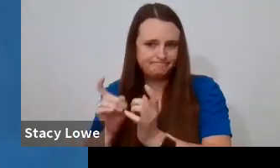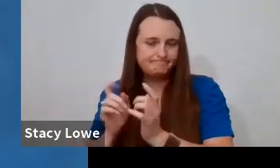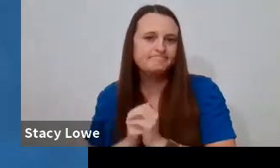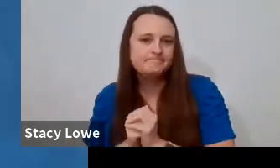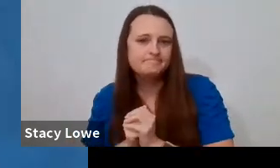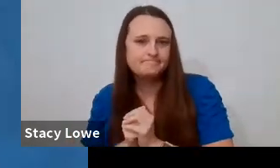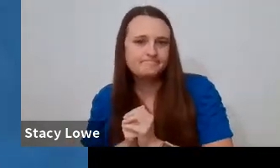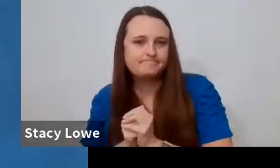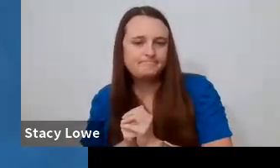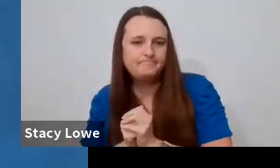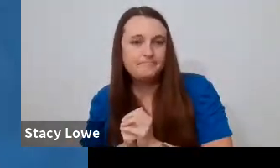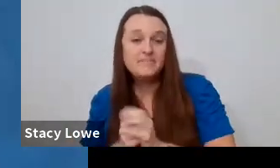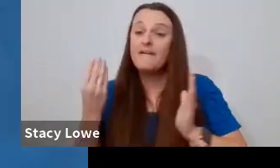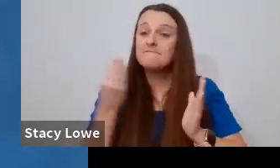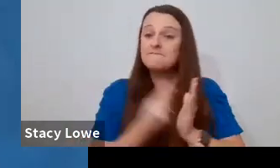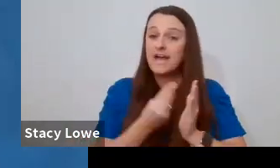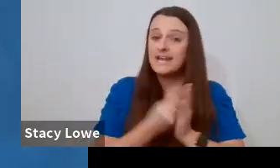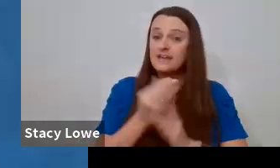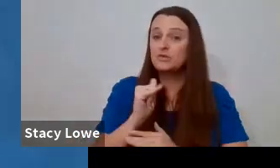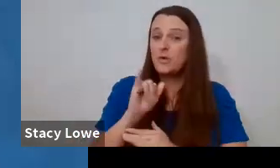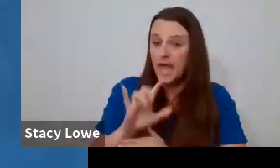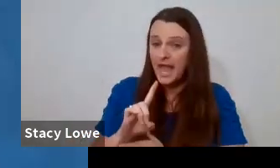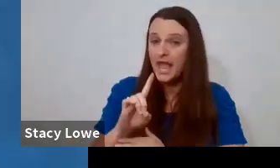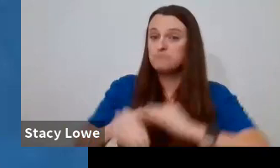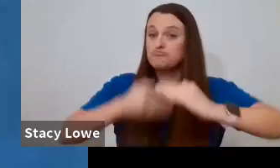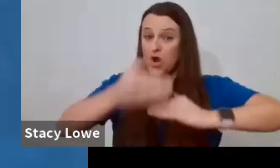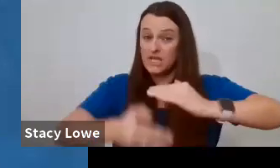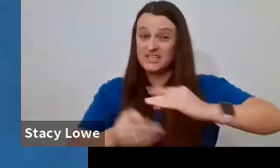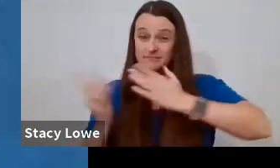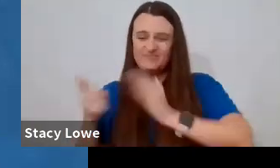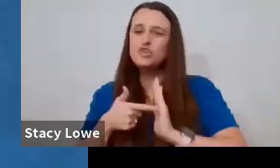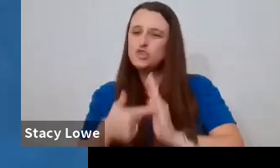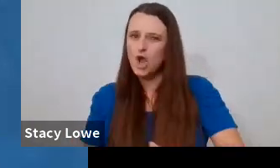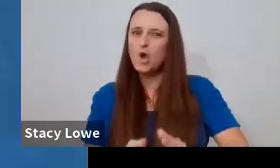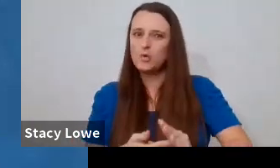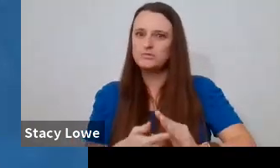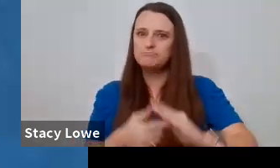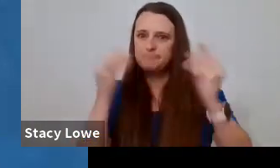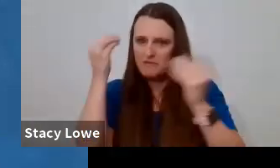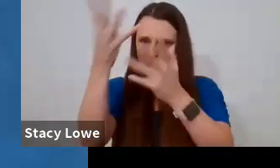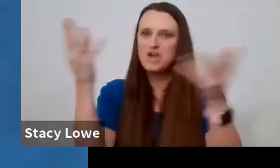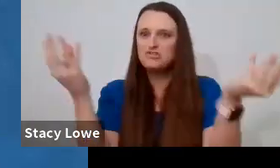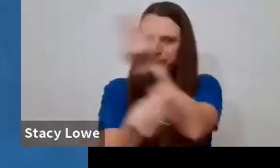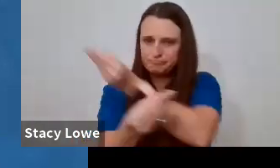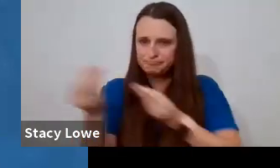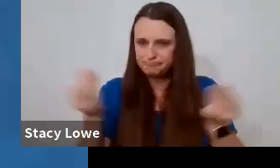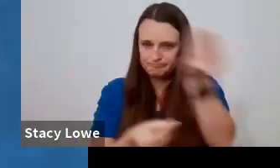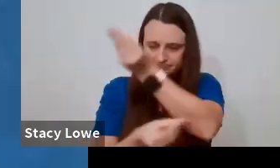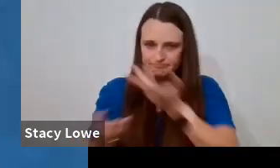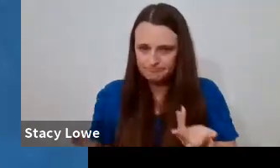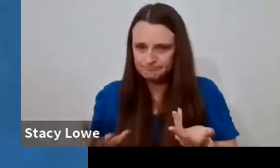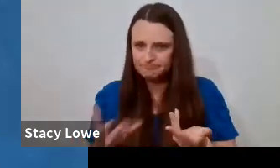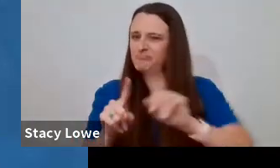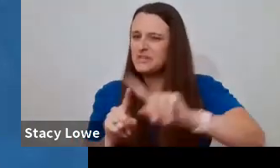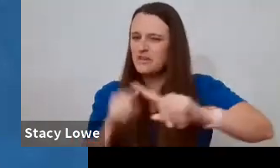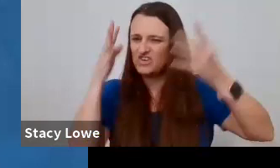The financial aid process diagram illustrates the flow of information and decisions that will